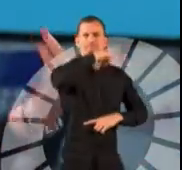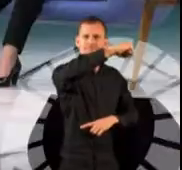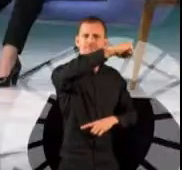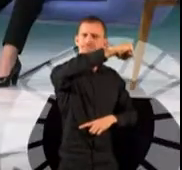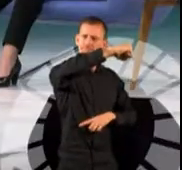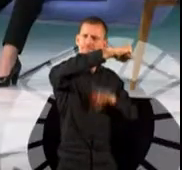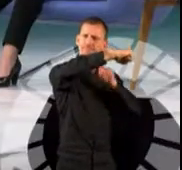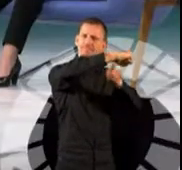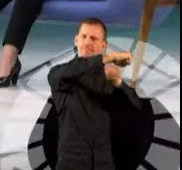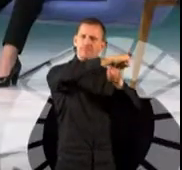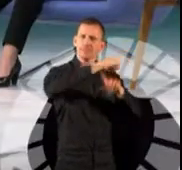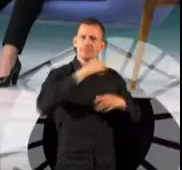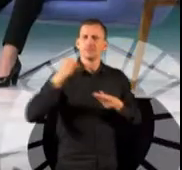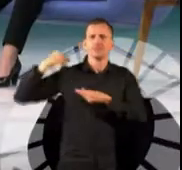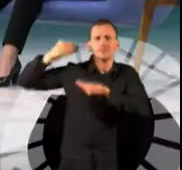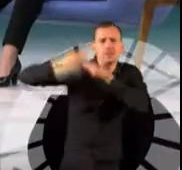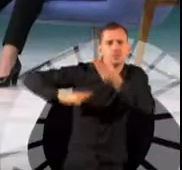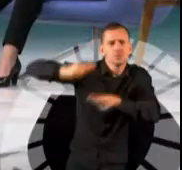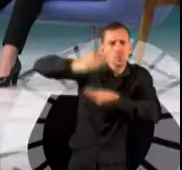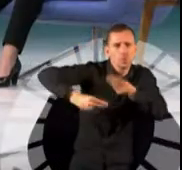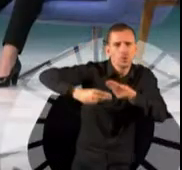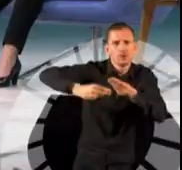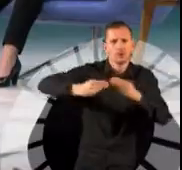we're the youngest population in the world, damn it.